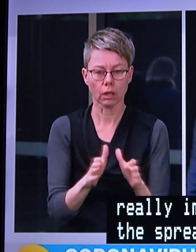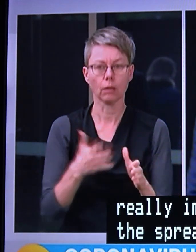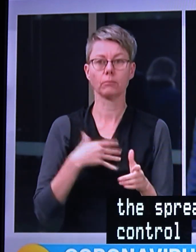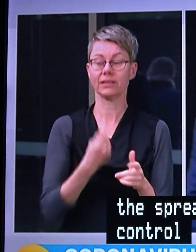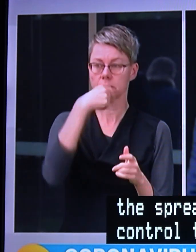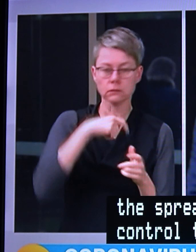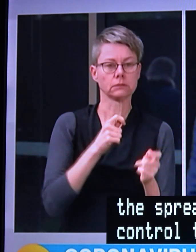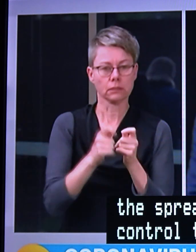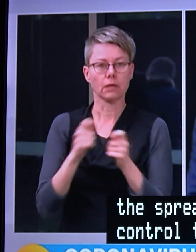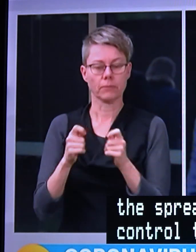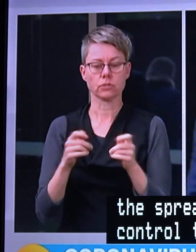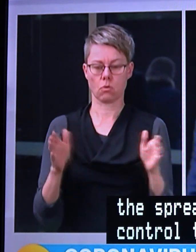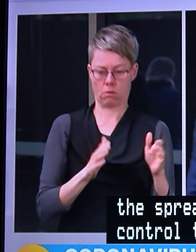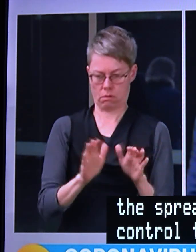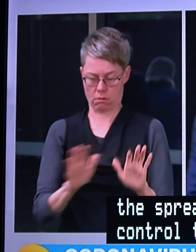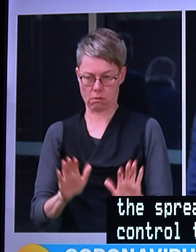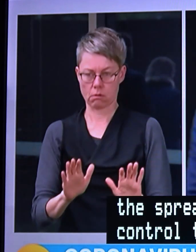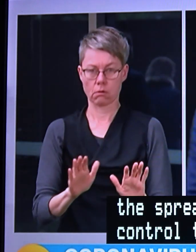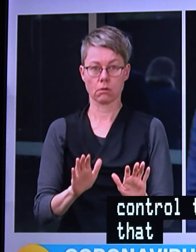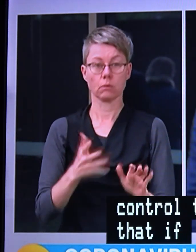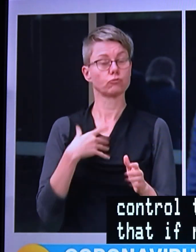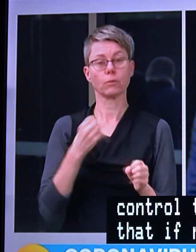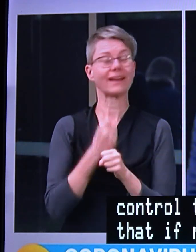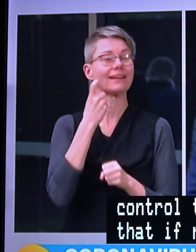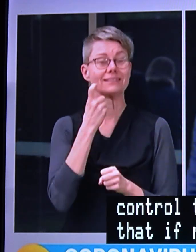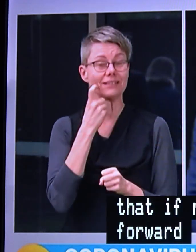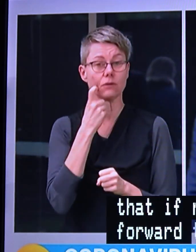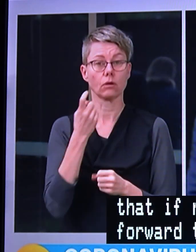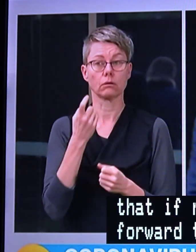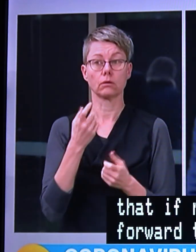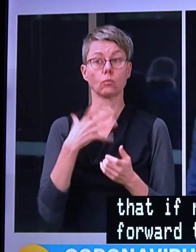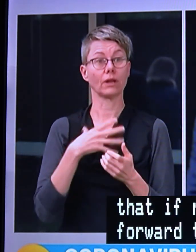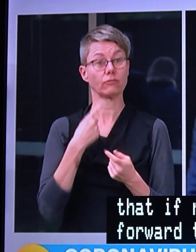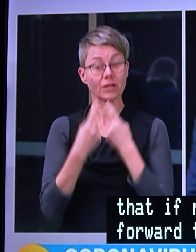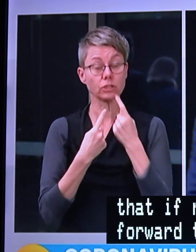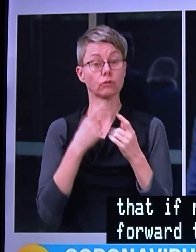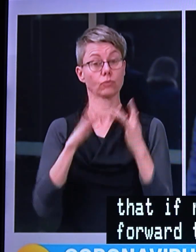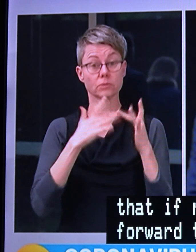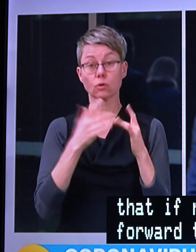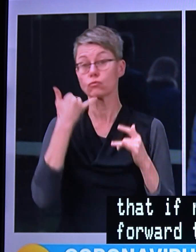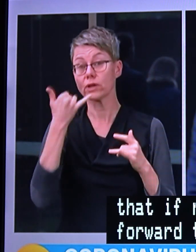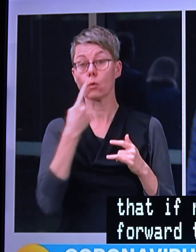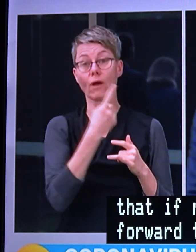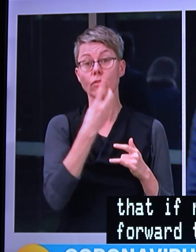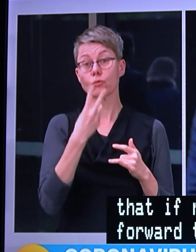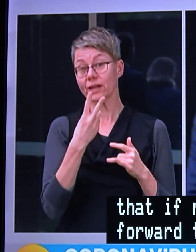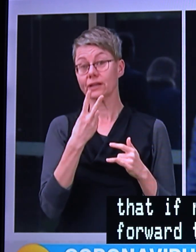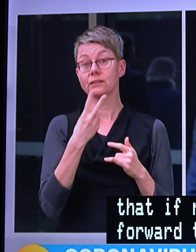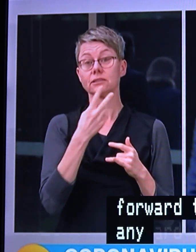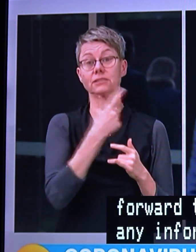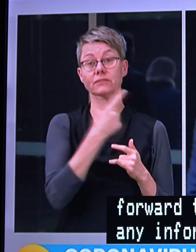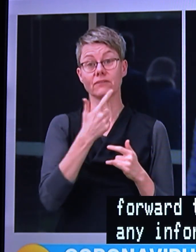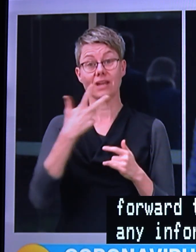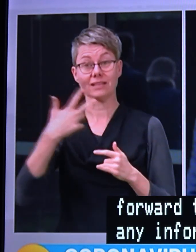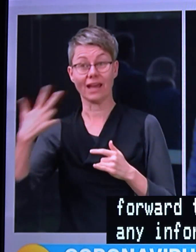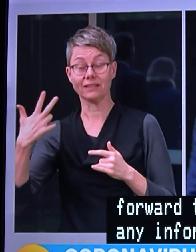We're making it as easy as possible, and if you want any information, you can look up our website, you can call 13 77 88